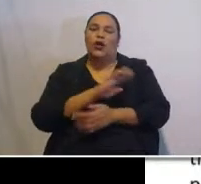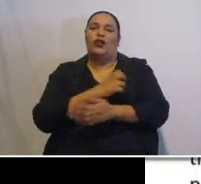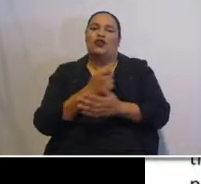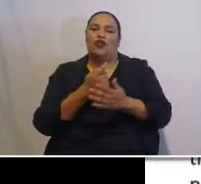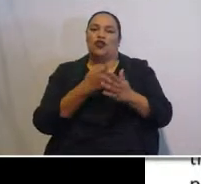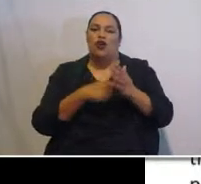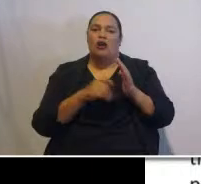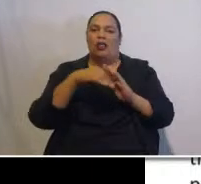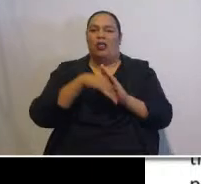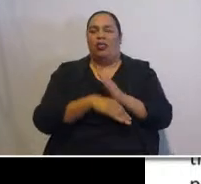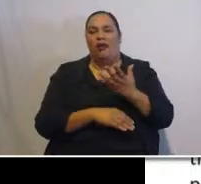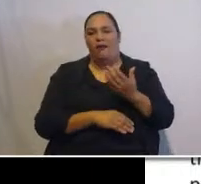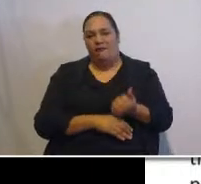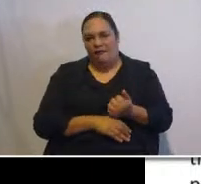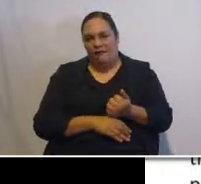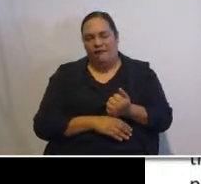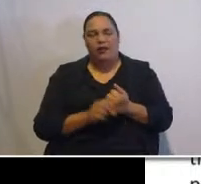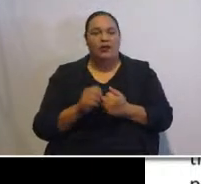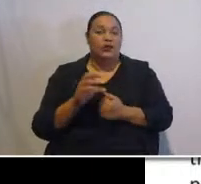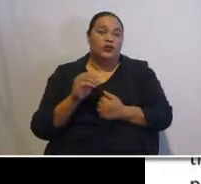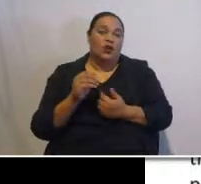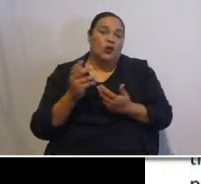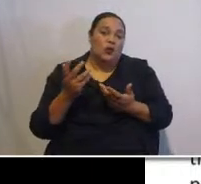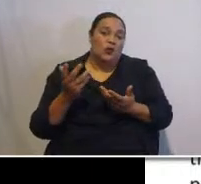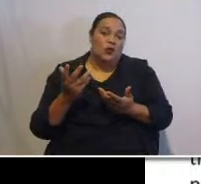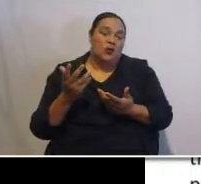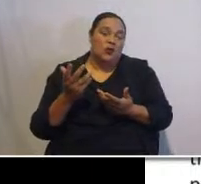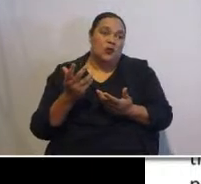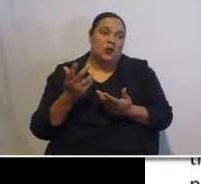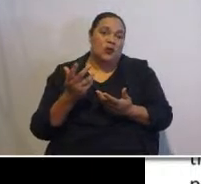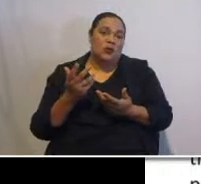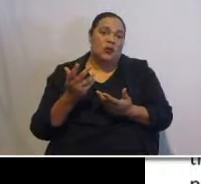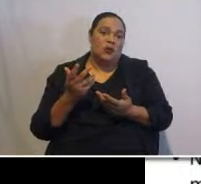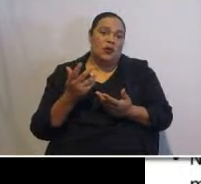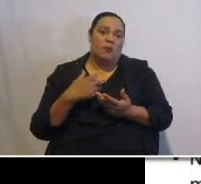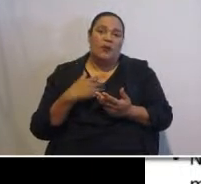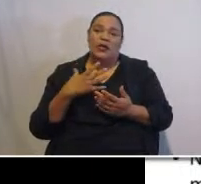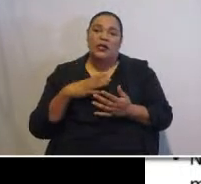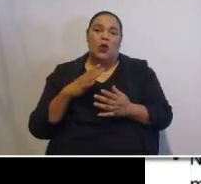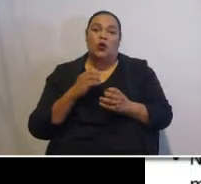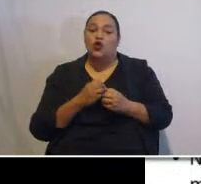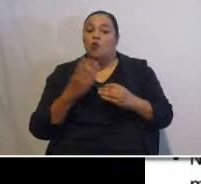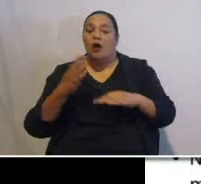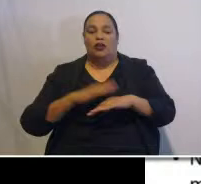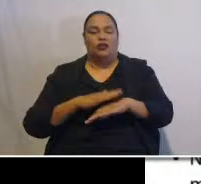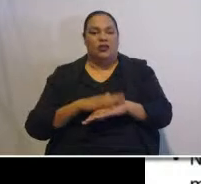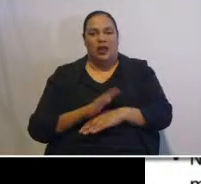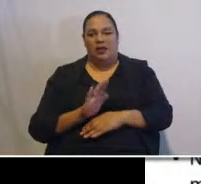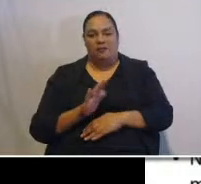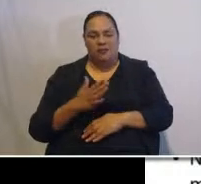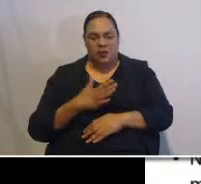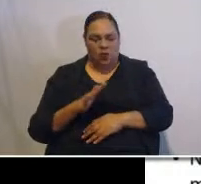are decreasing. So I just don't want to take too much time.